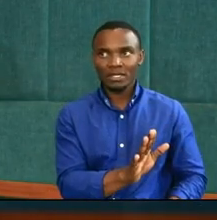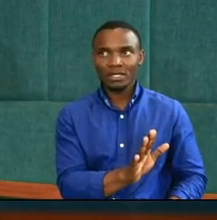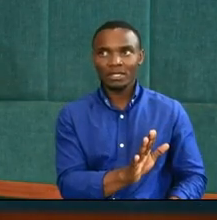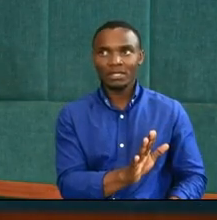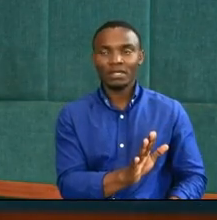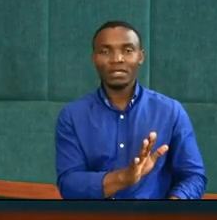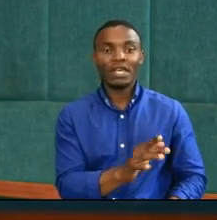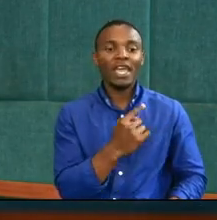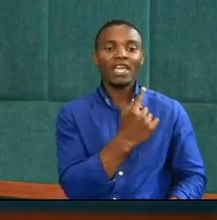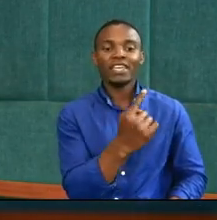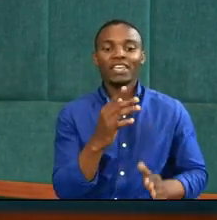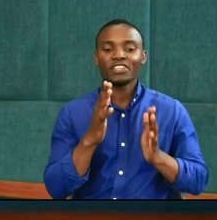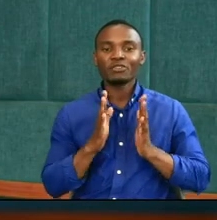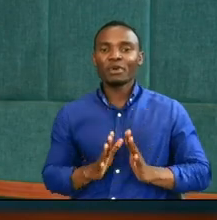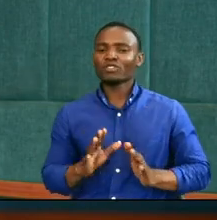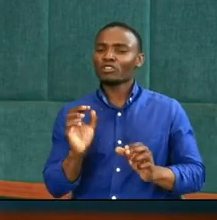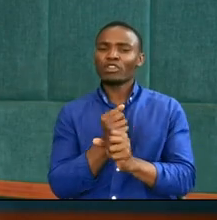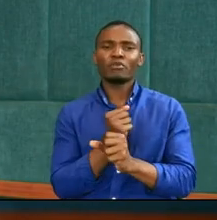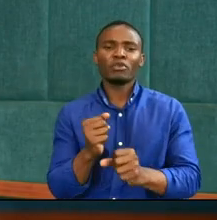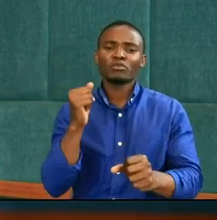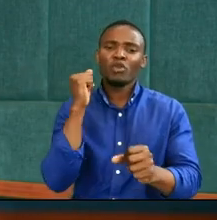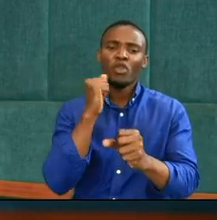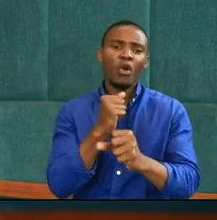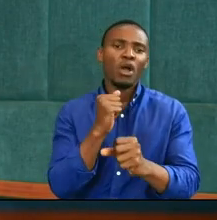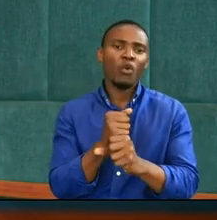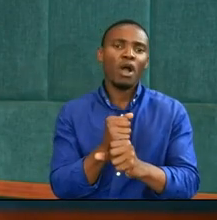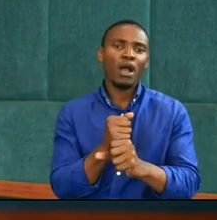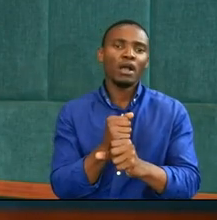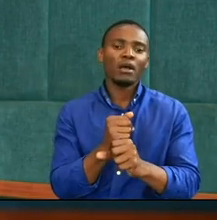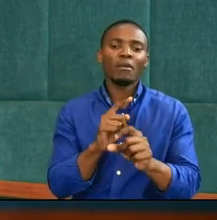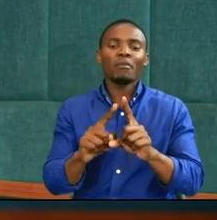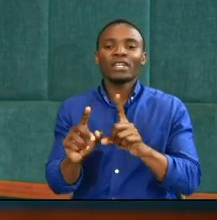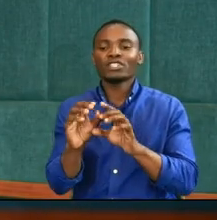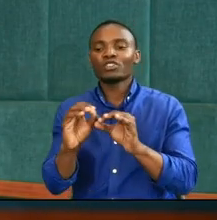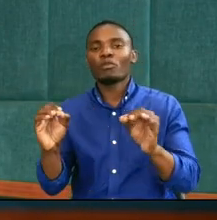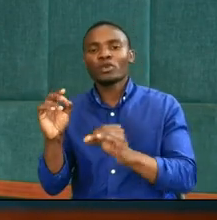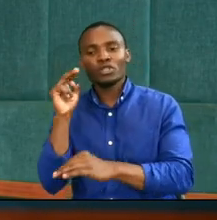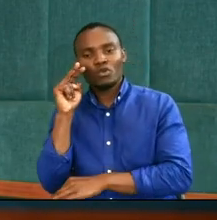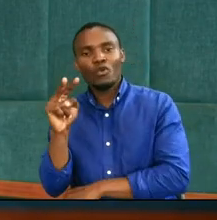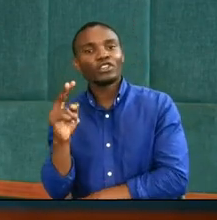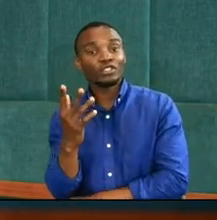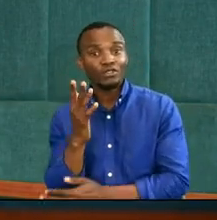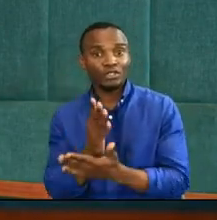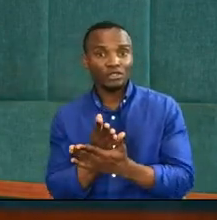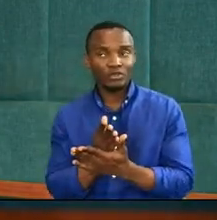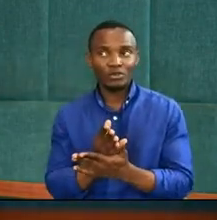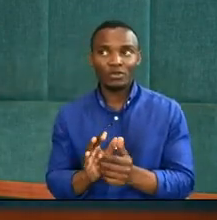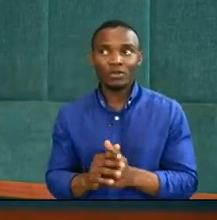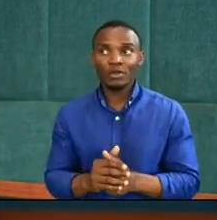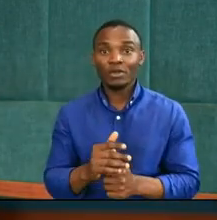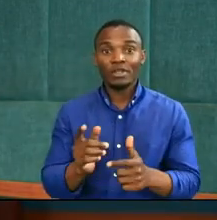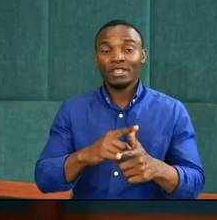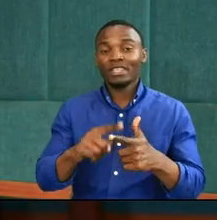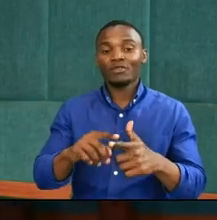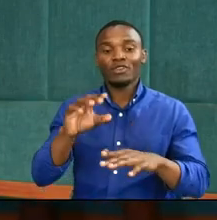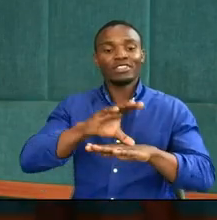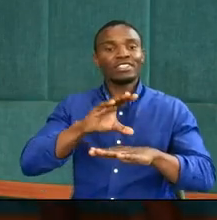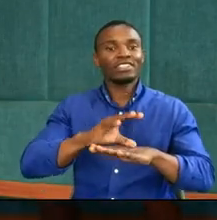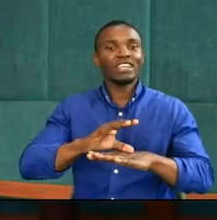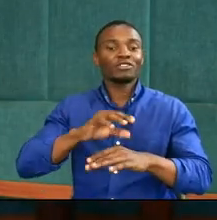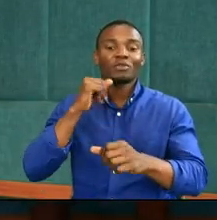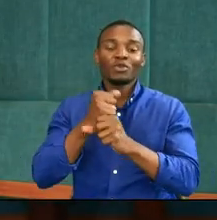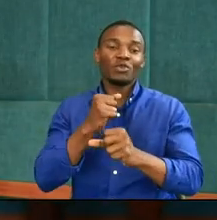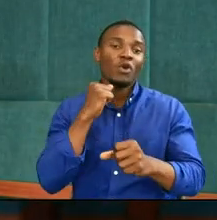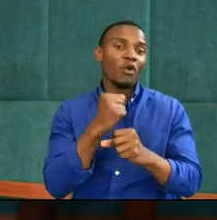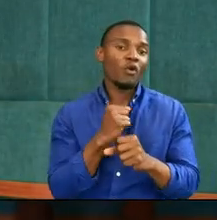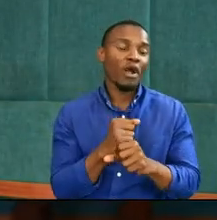Stay with me. Everybody can't be working and nobody watching. Does that make sense? Yeah. Because then the church will be doing its work and